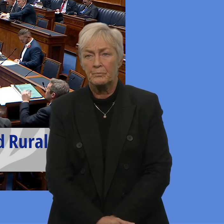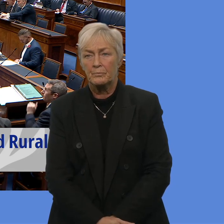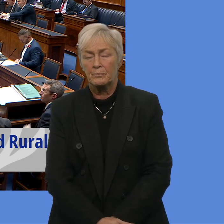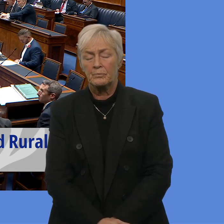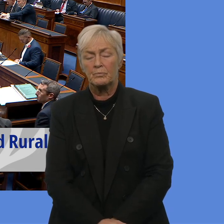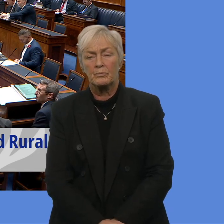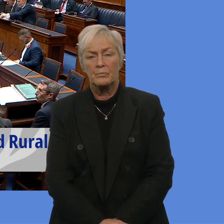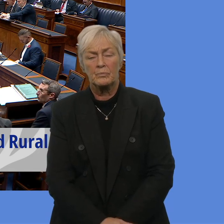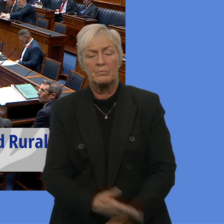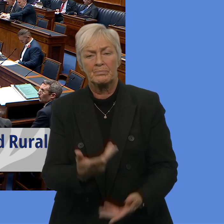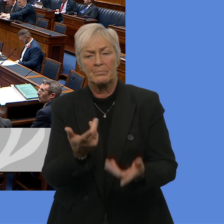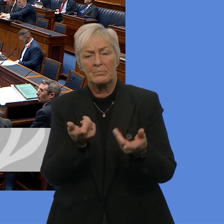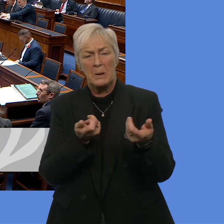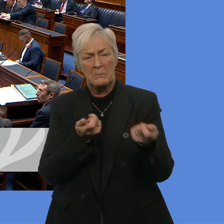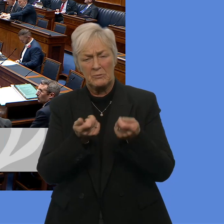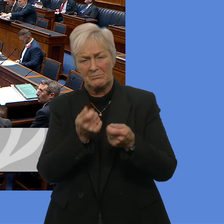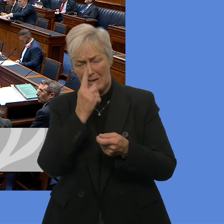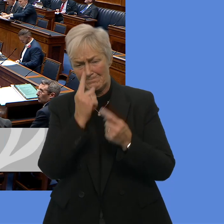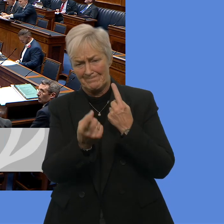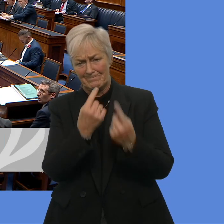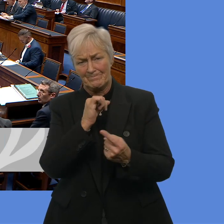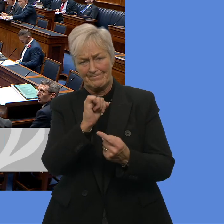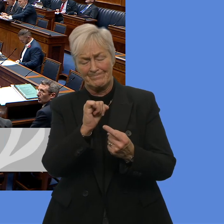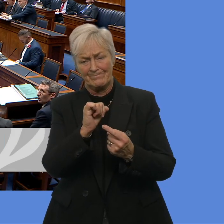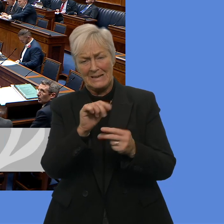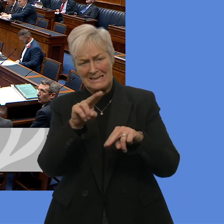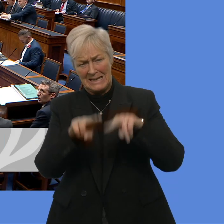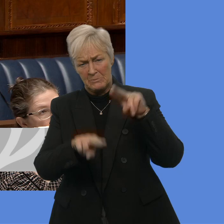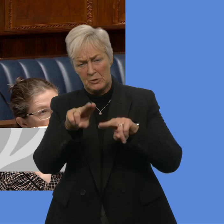Mr. Speaker, Minister, can you give the House your assessment